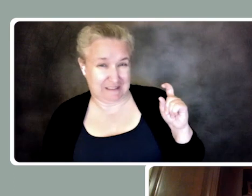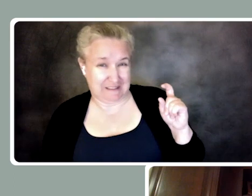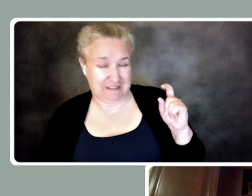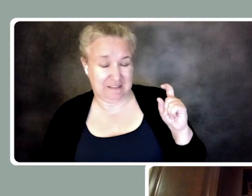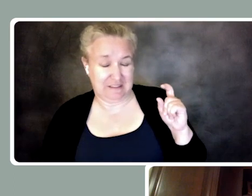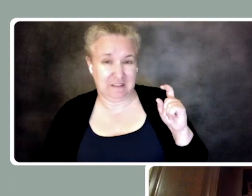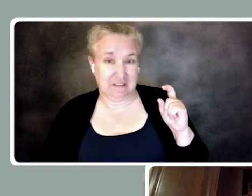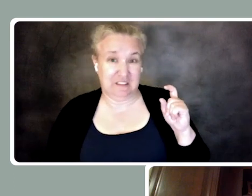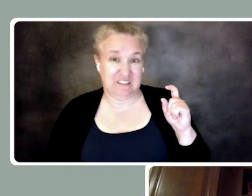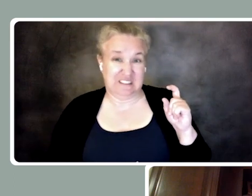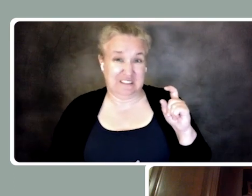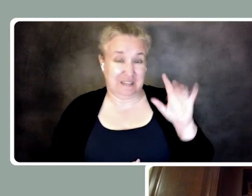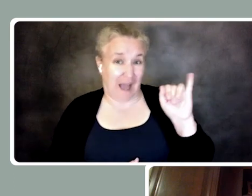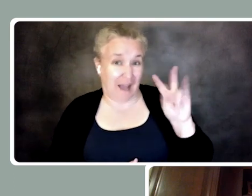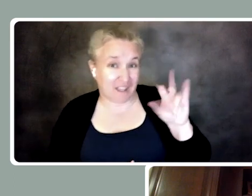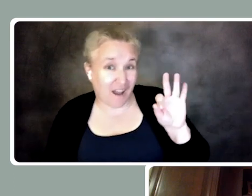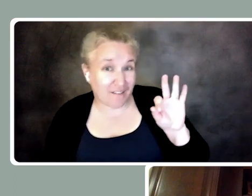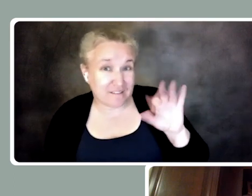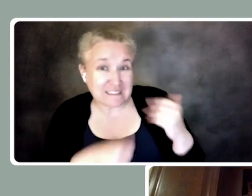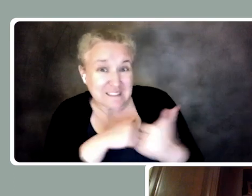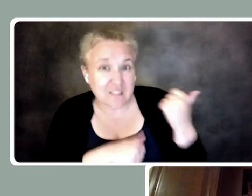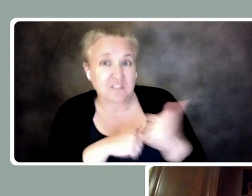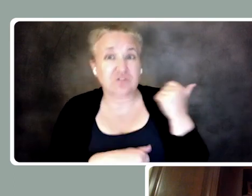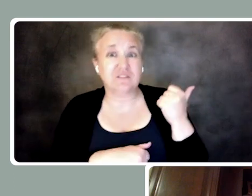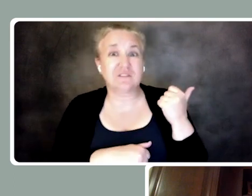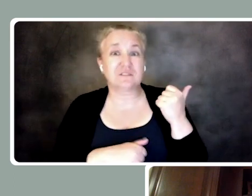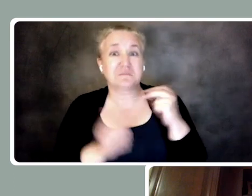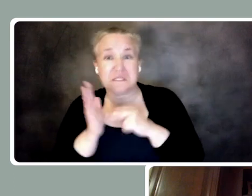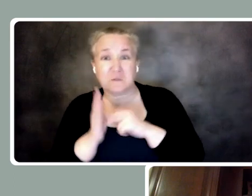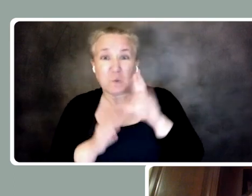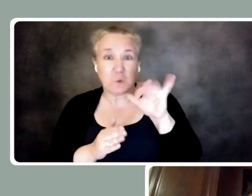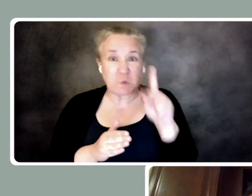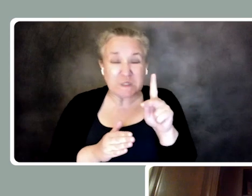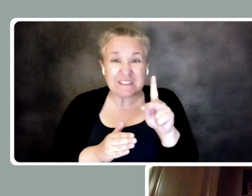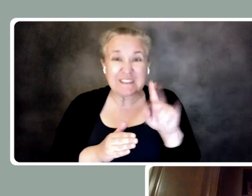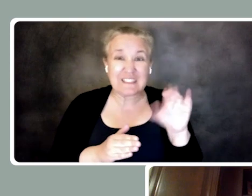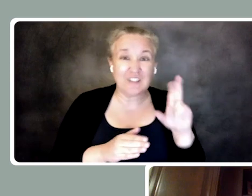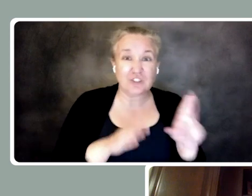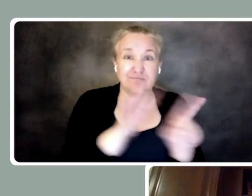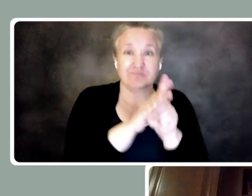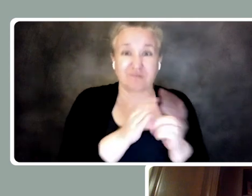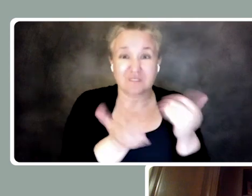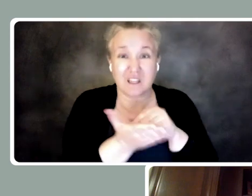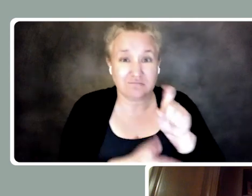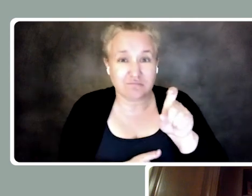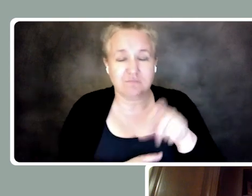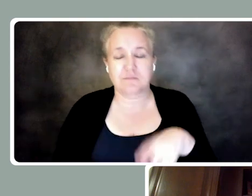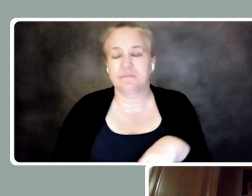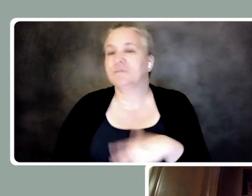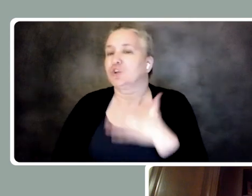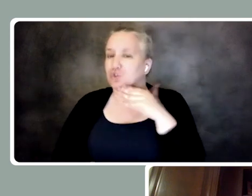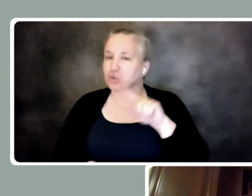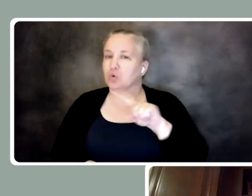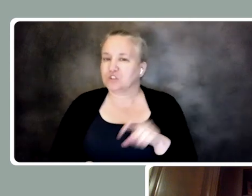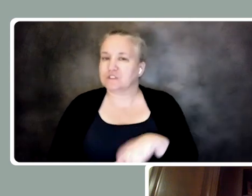do IVF? Does it increase risk for recurrence? So that's a very good question. It